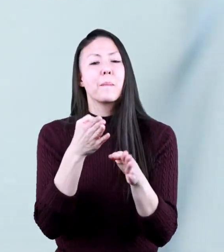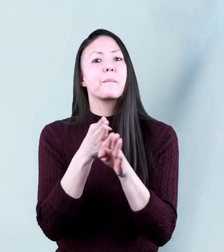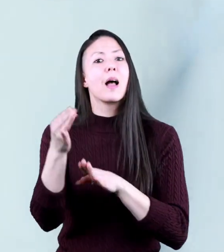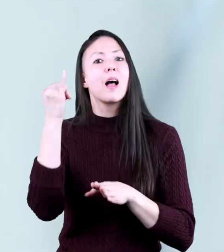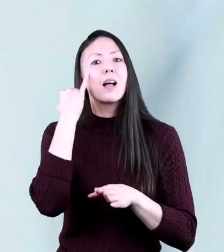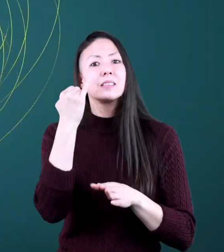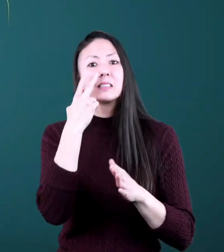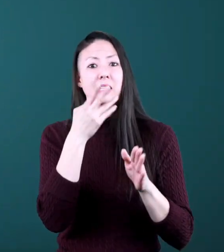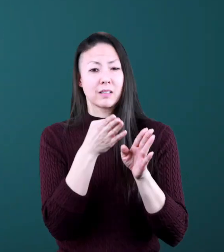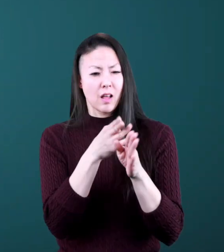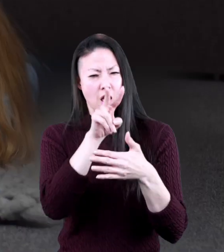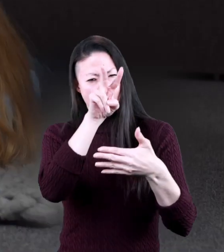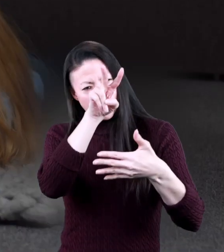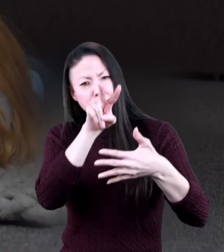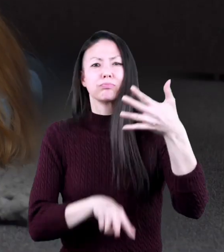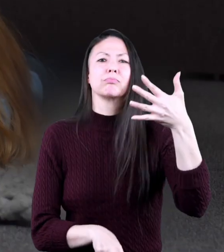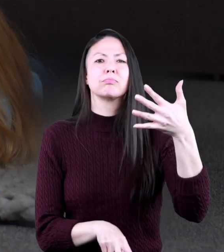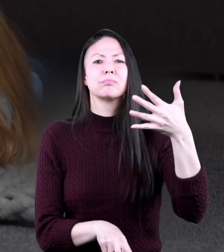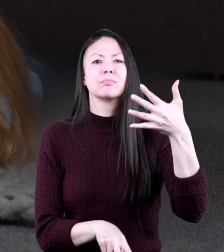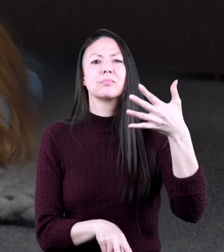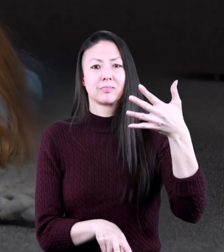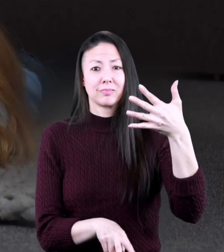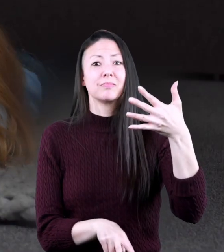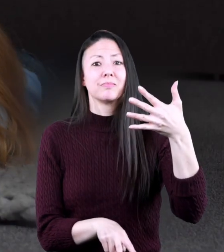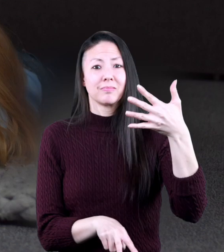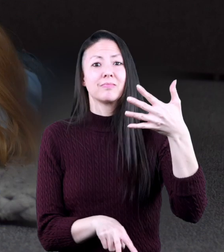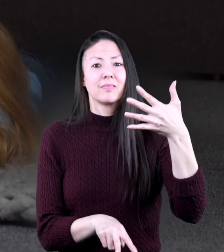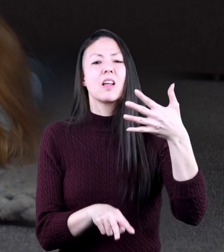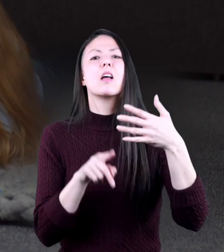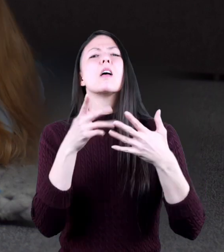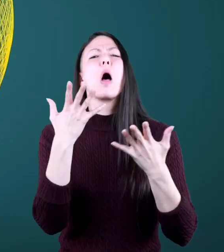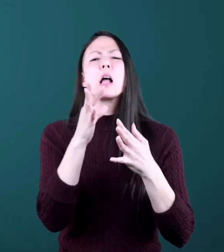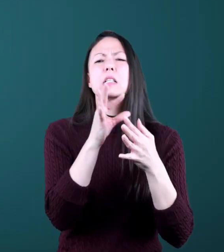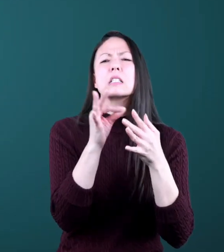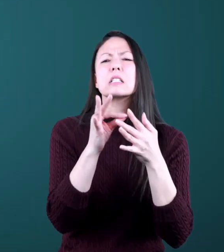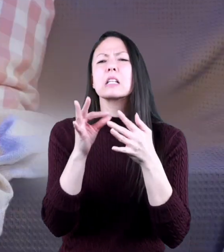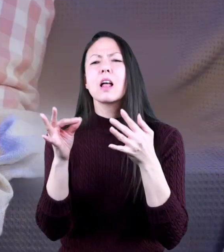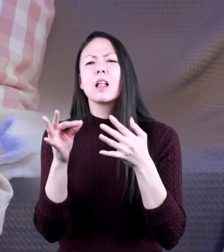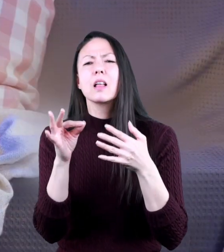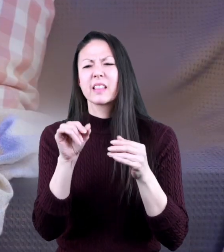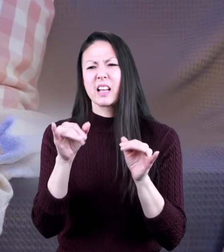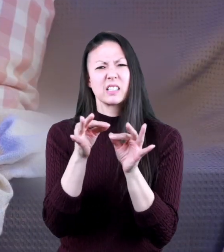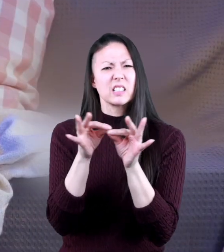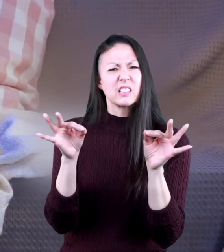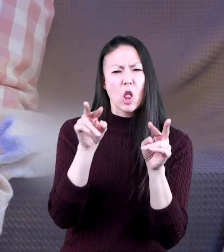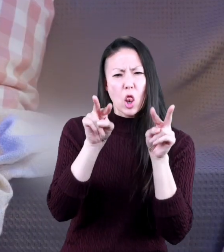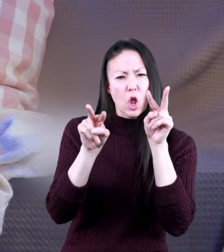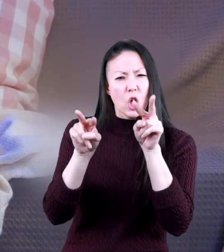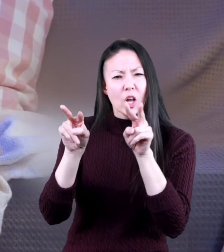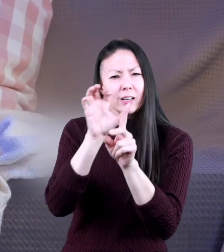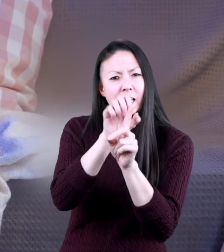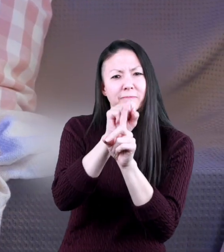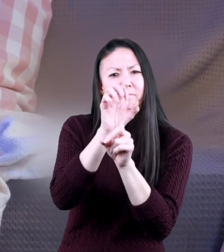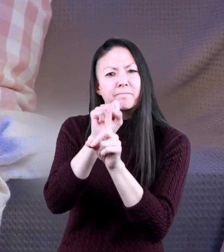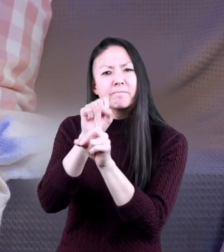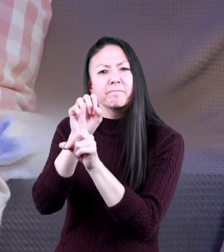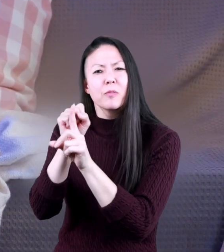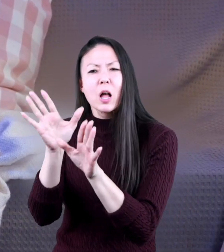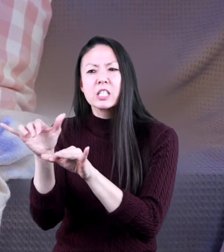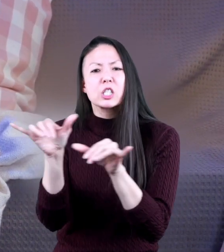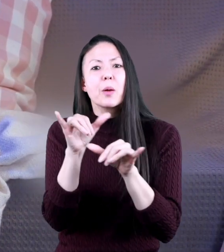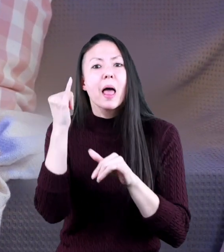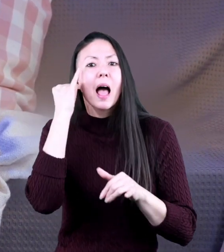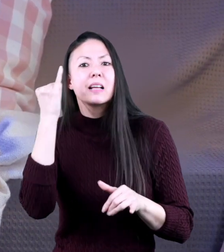idea. 1. Read through the entire paragraph. 2. Look for details or sentences that have